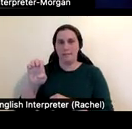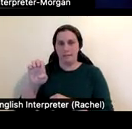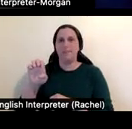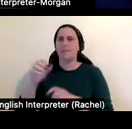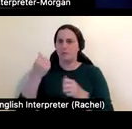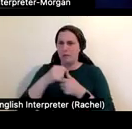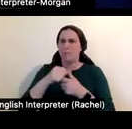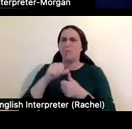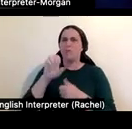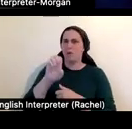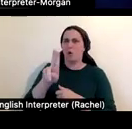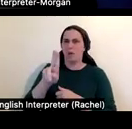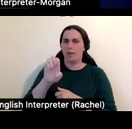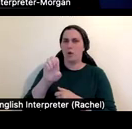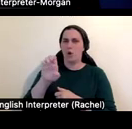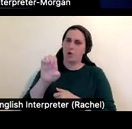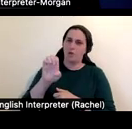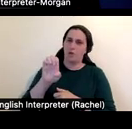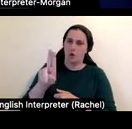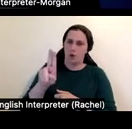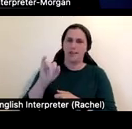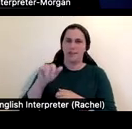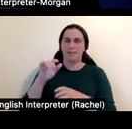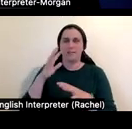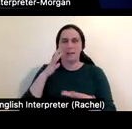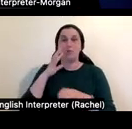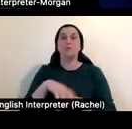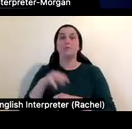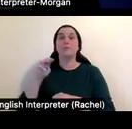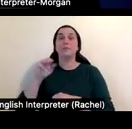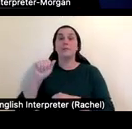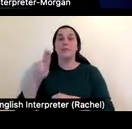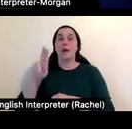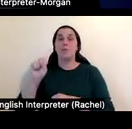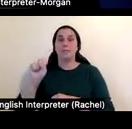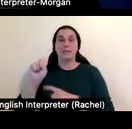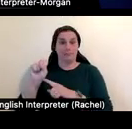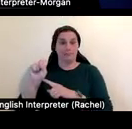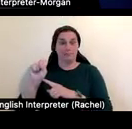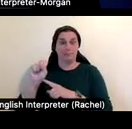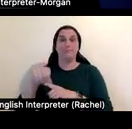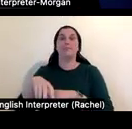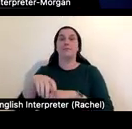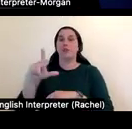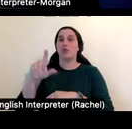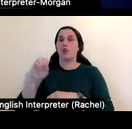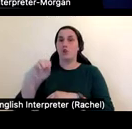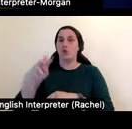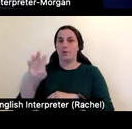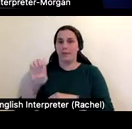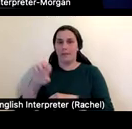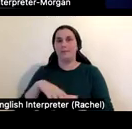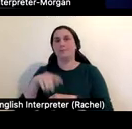like the Eule. Maus. Maus. Löwe. Löwe. Tiger. Tiger.